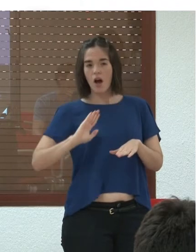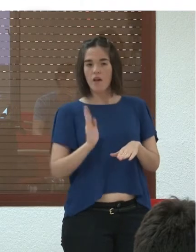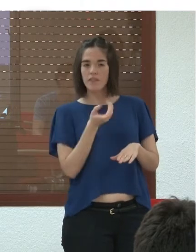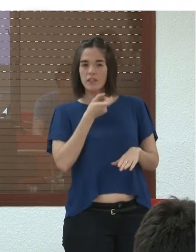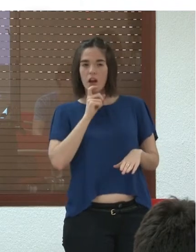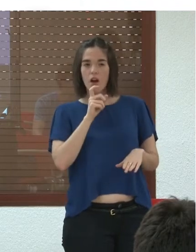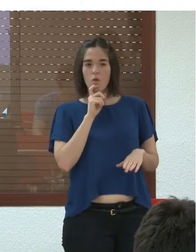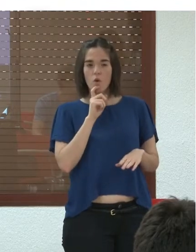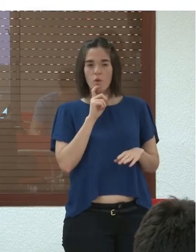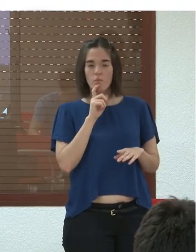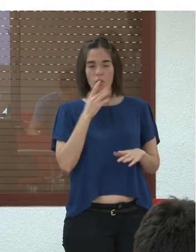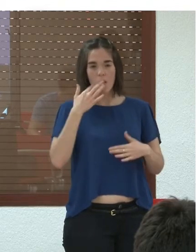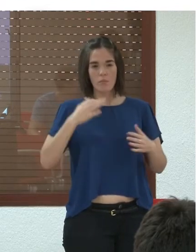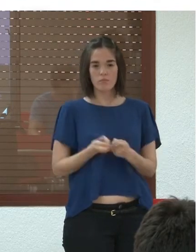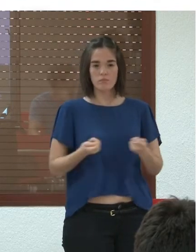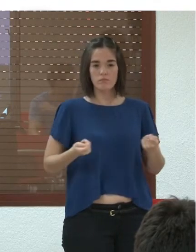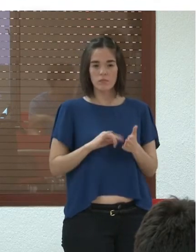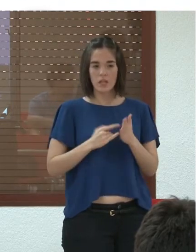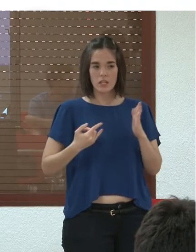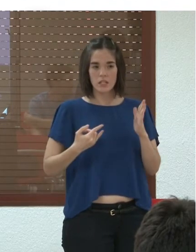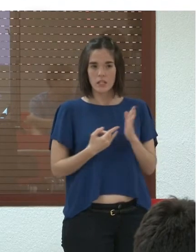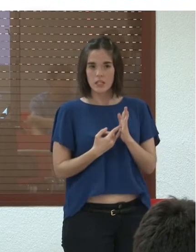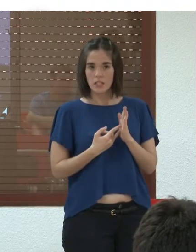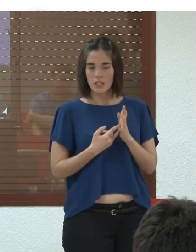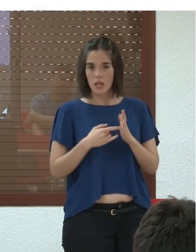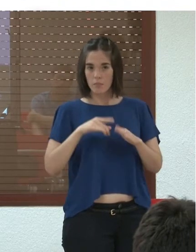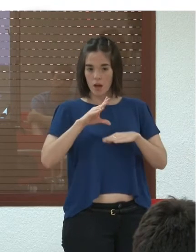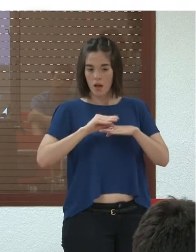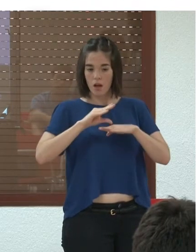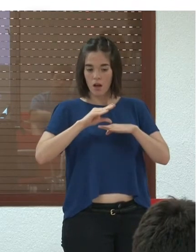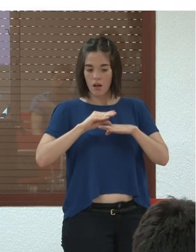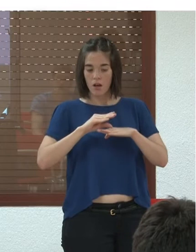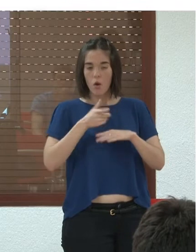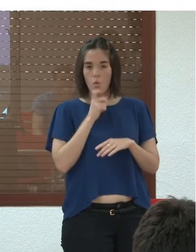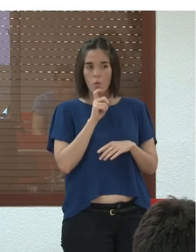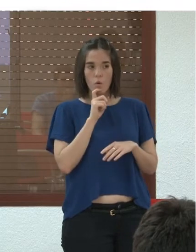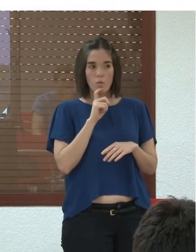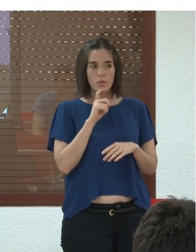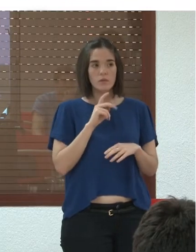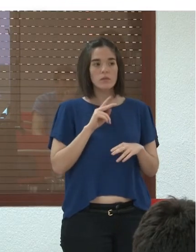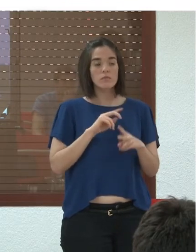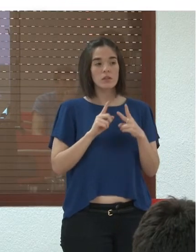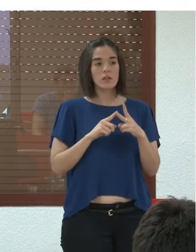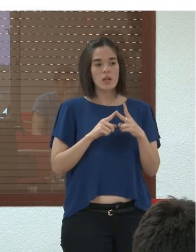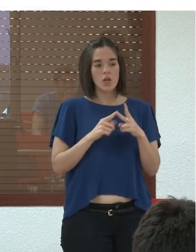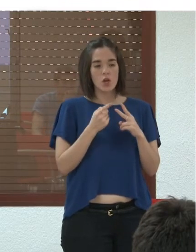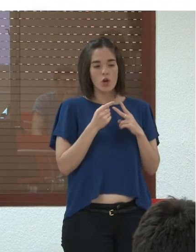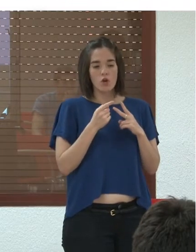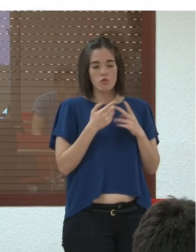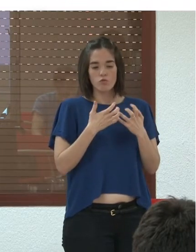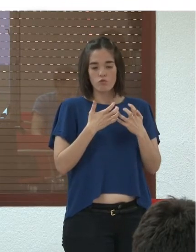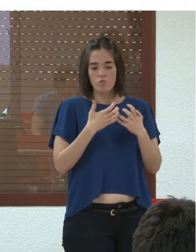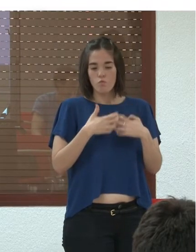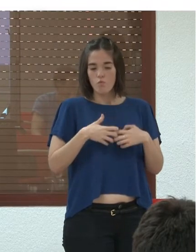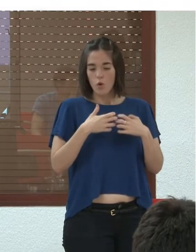how is it affecting the elasticity of the system with this shock-absorbing screen? And I